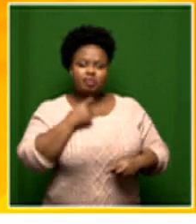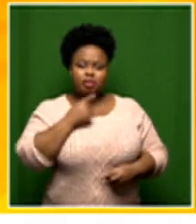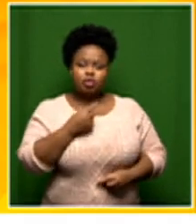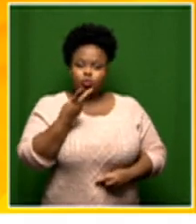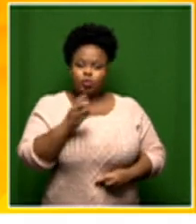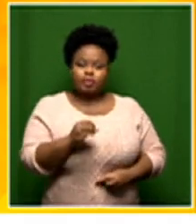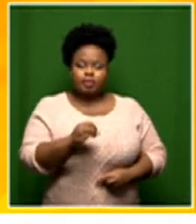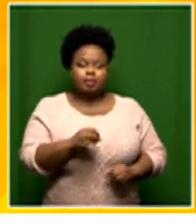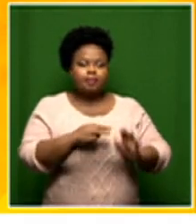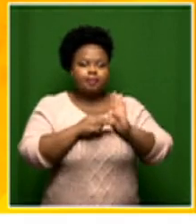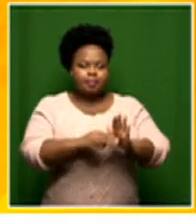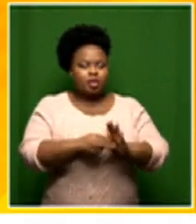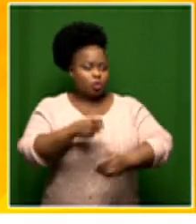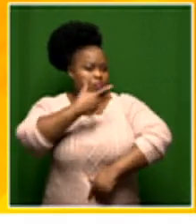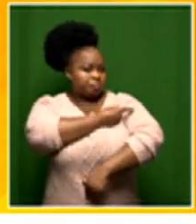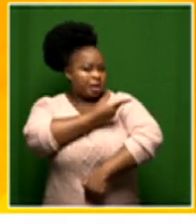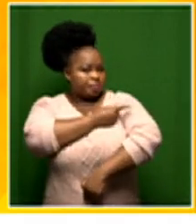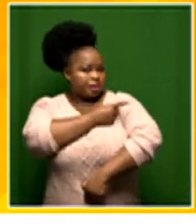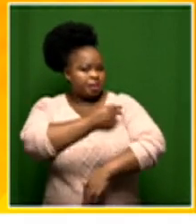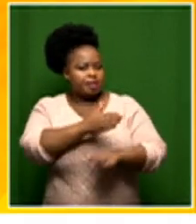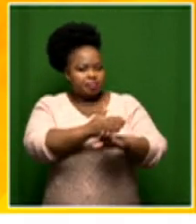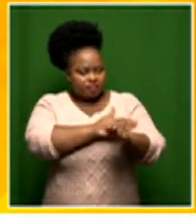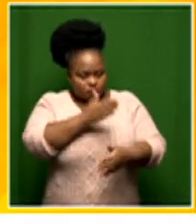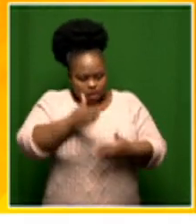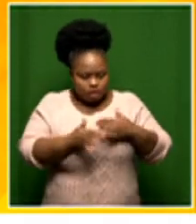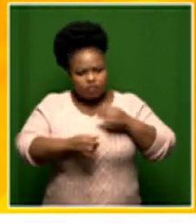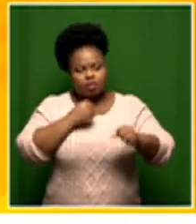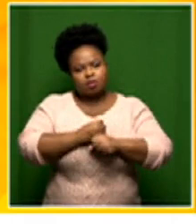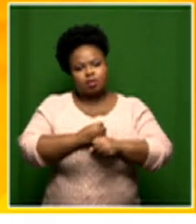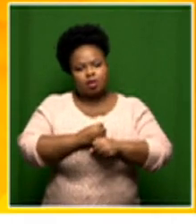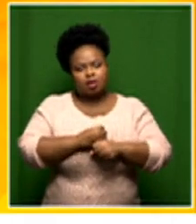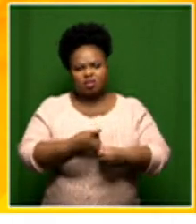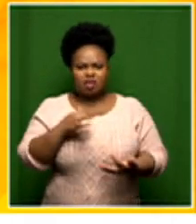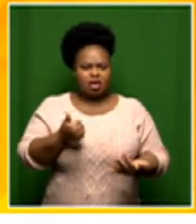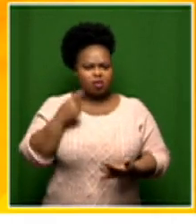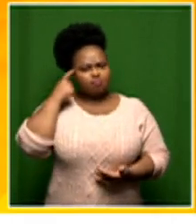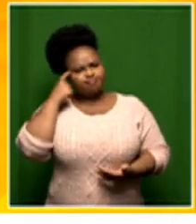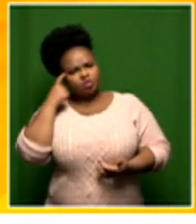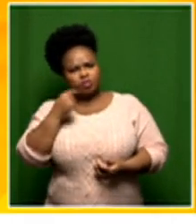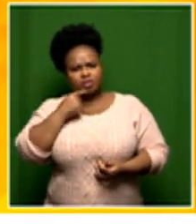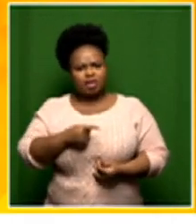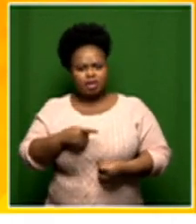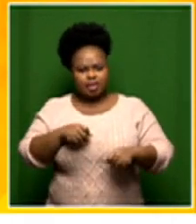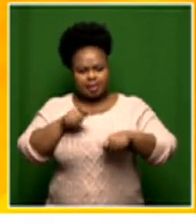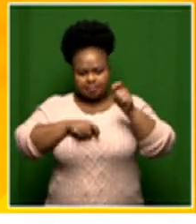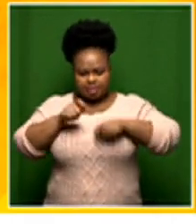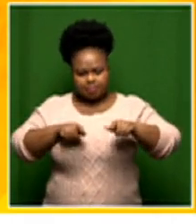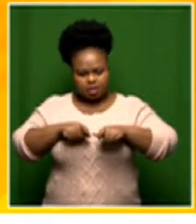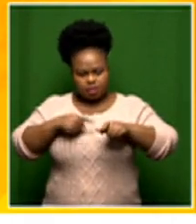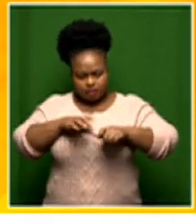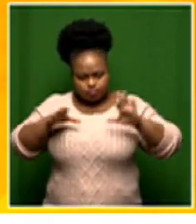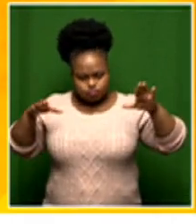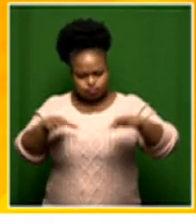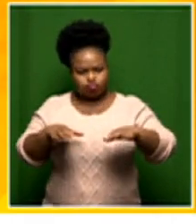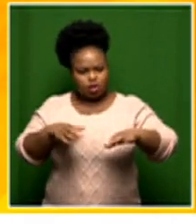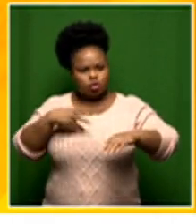20 million doses of vaccine before the end of the year, and the whole question of herd or population immunity.